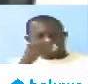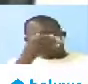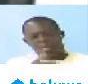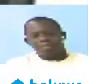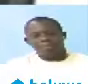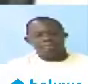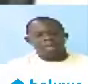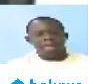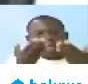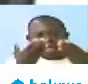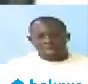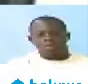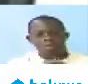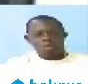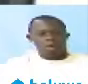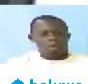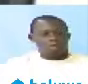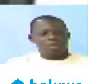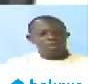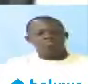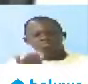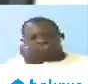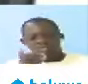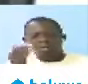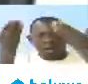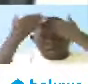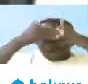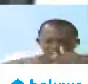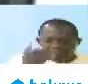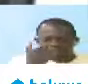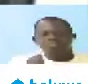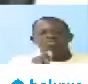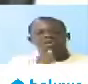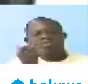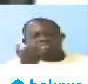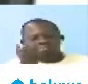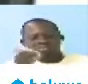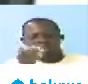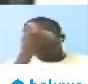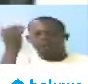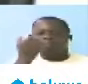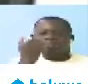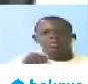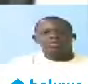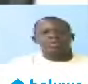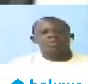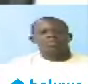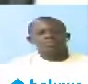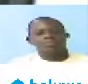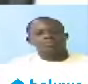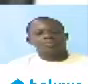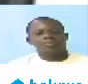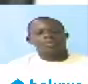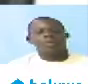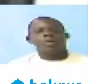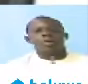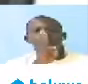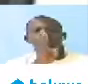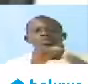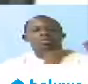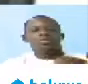Lokondon Simandasam. So our feeding, lunch, breakfast, and dinner. So Akabukukwe Lebulatu along Akasoro